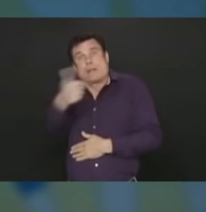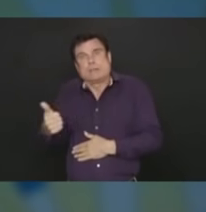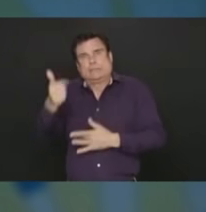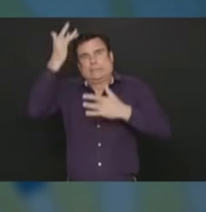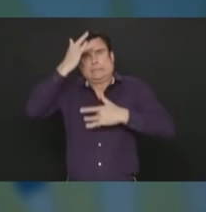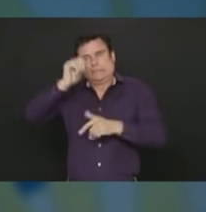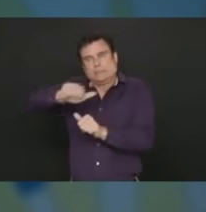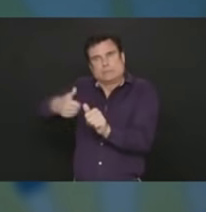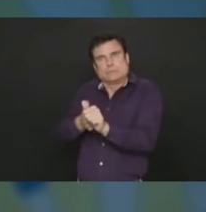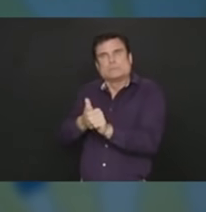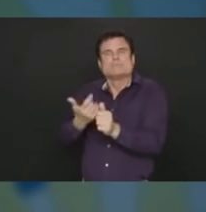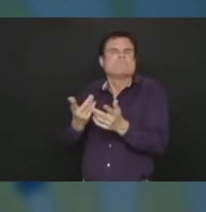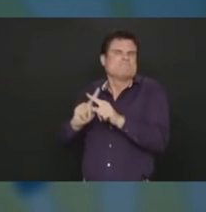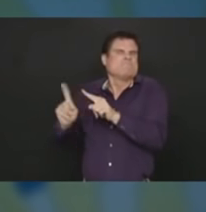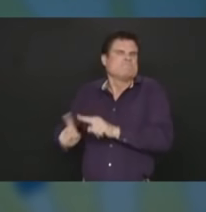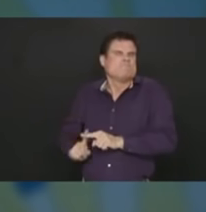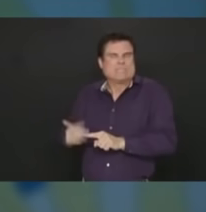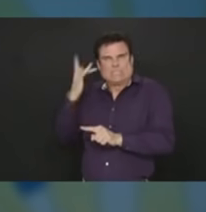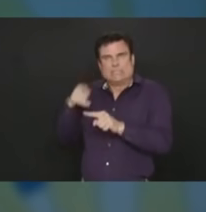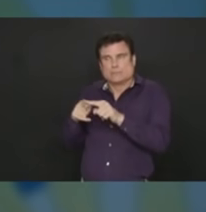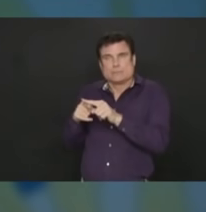illness.